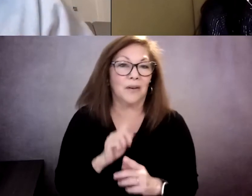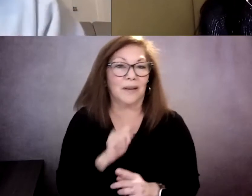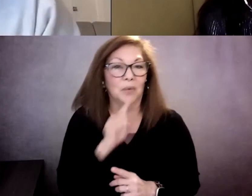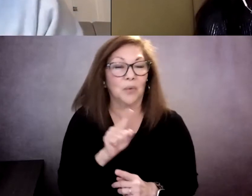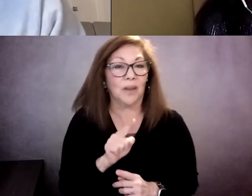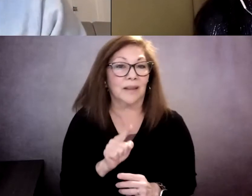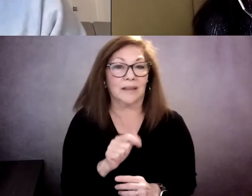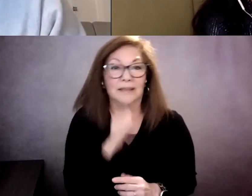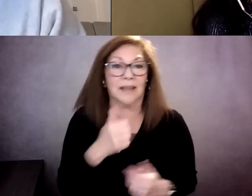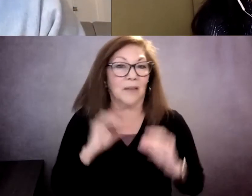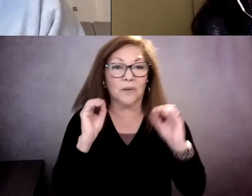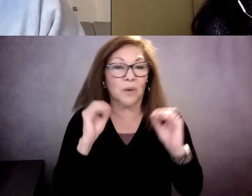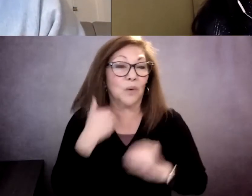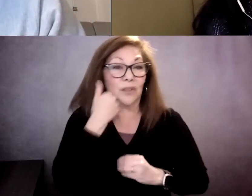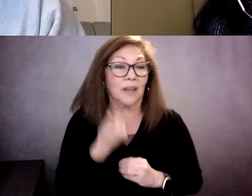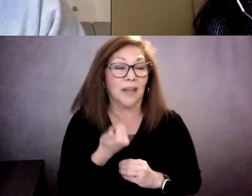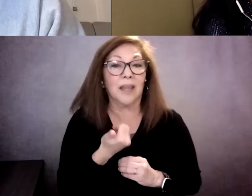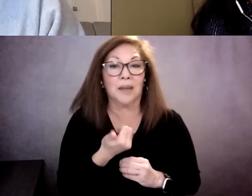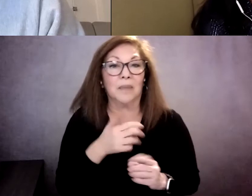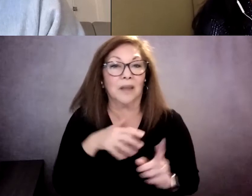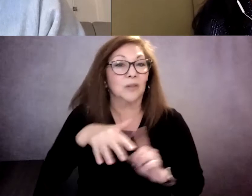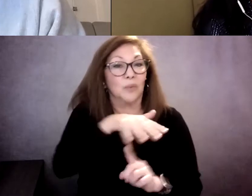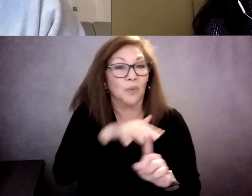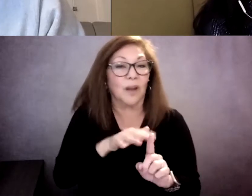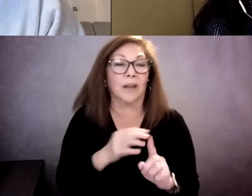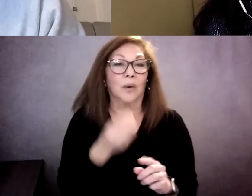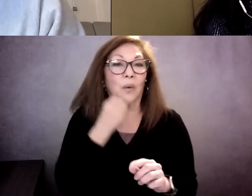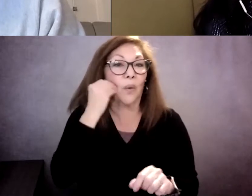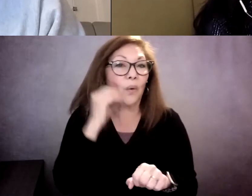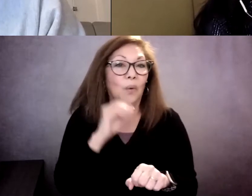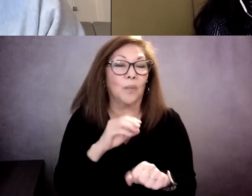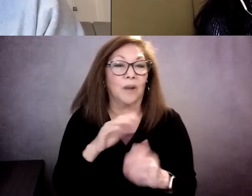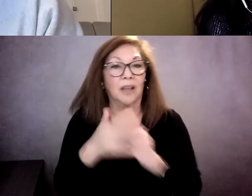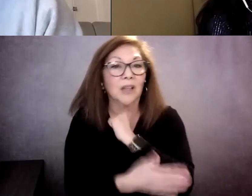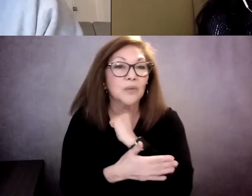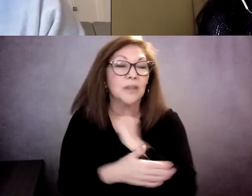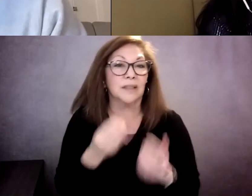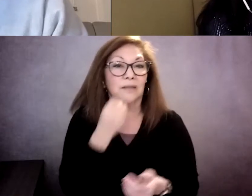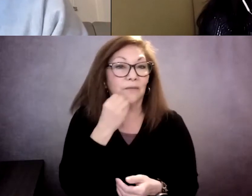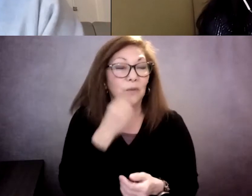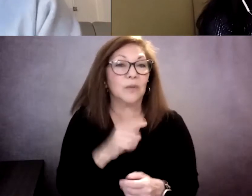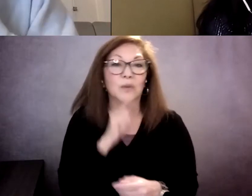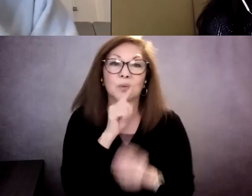lacked any sort of shame surrounding her home country's cuisine, is